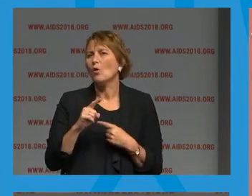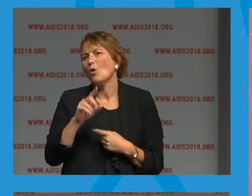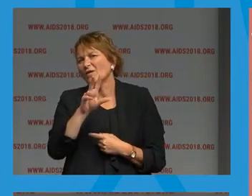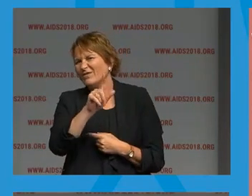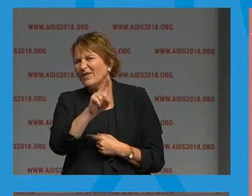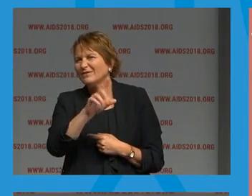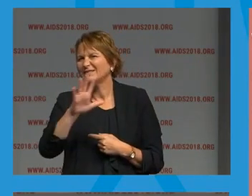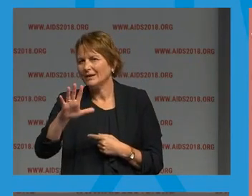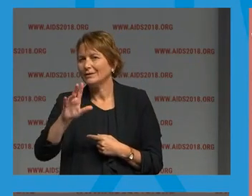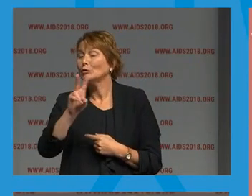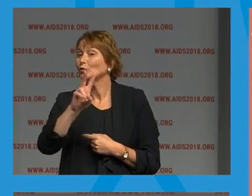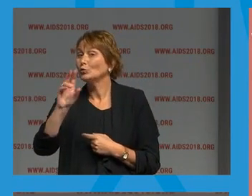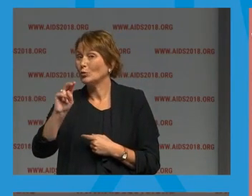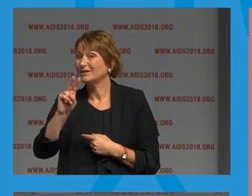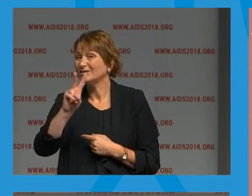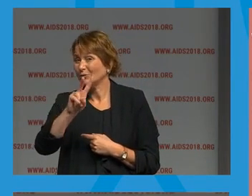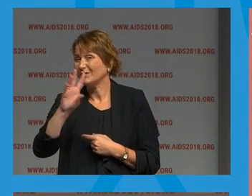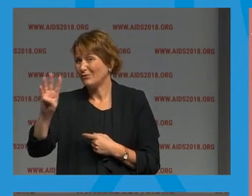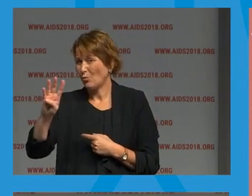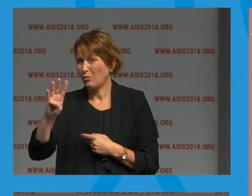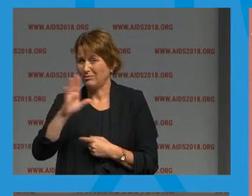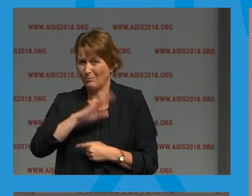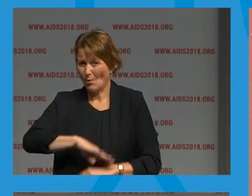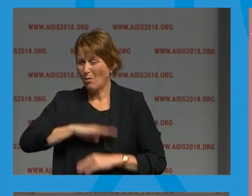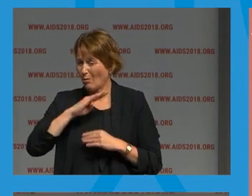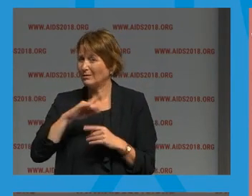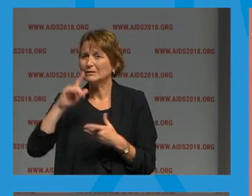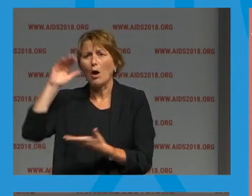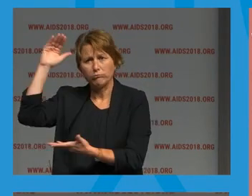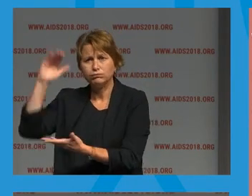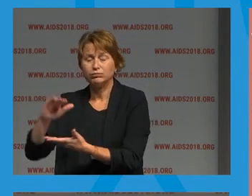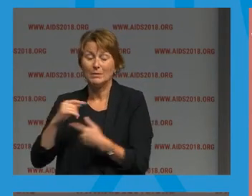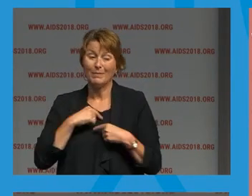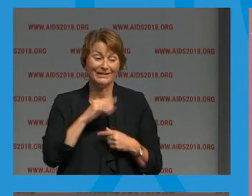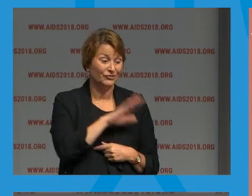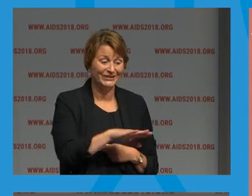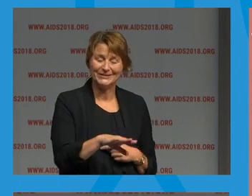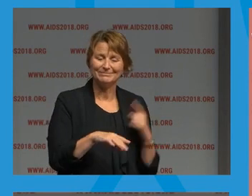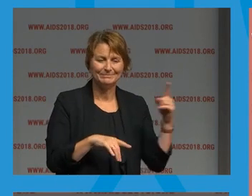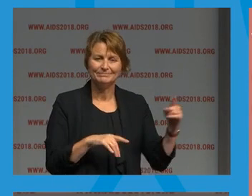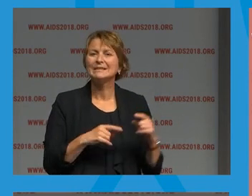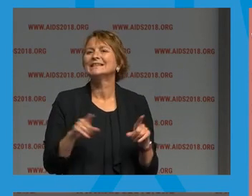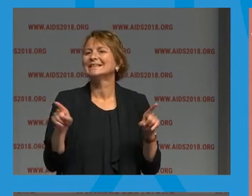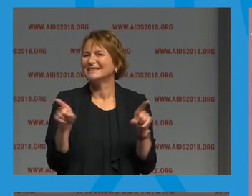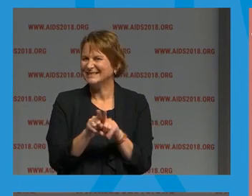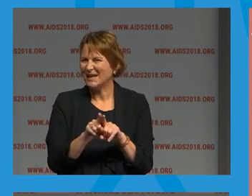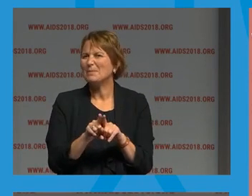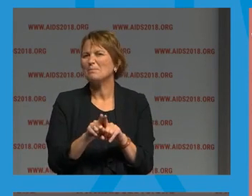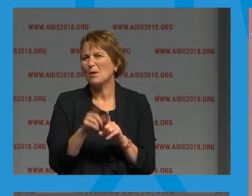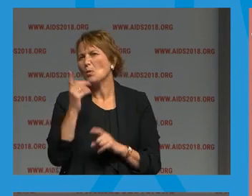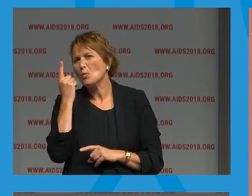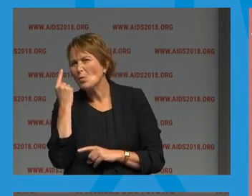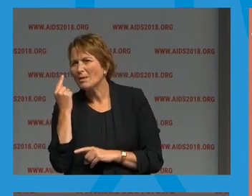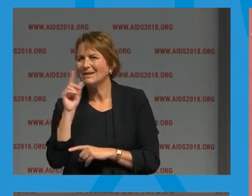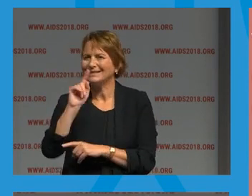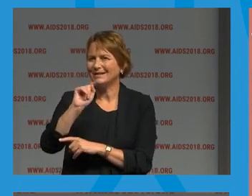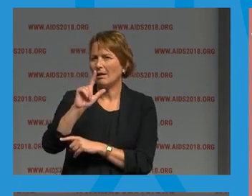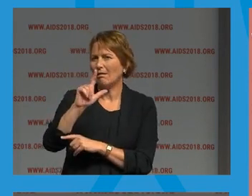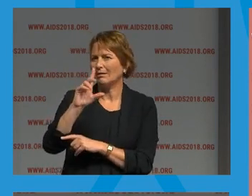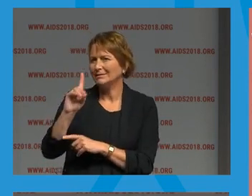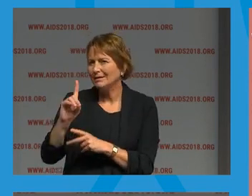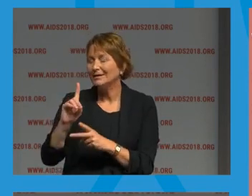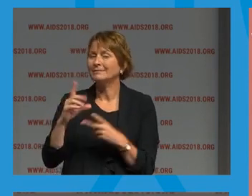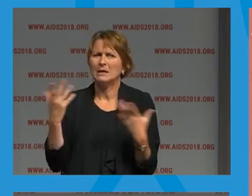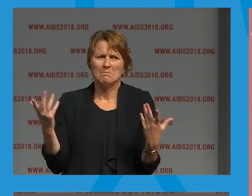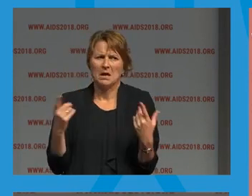24-year-olds. We've had this recent issue about women and TLD. And I think we have to ask ourselves, who